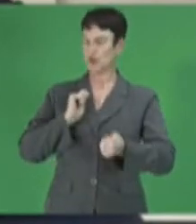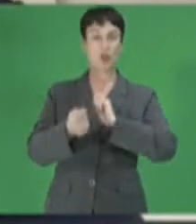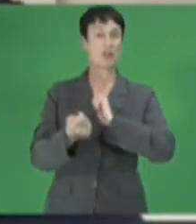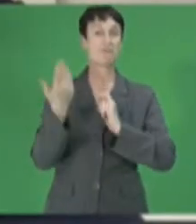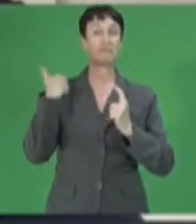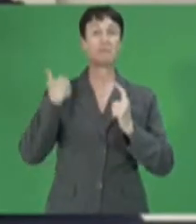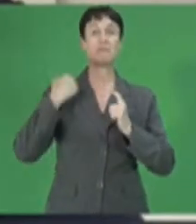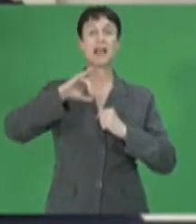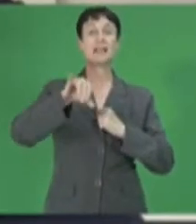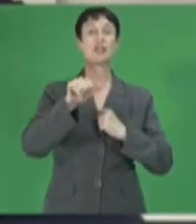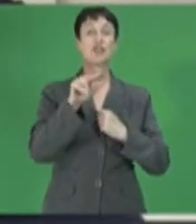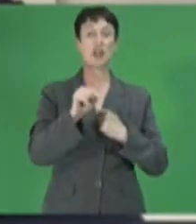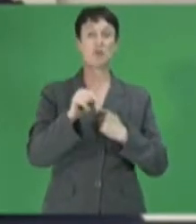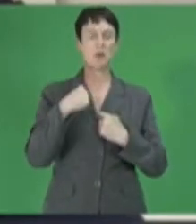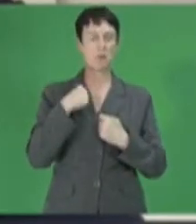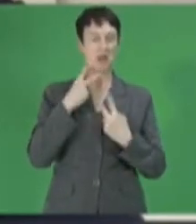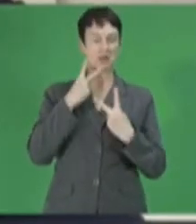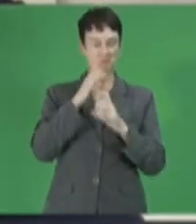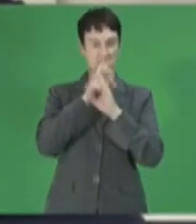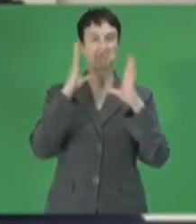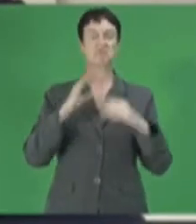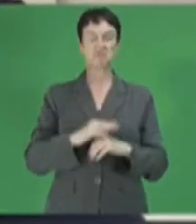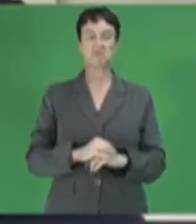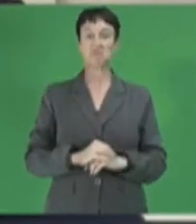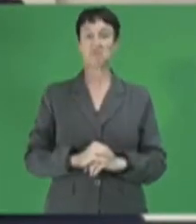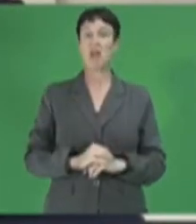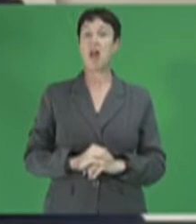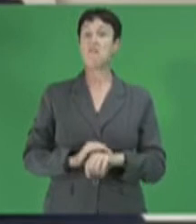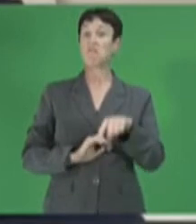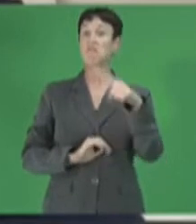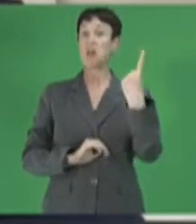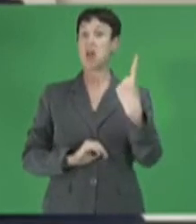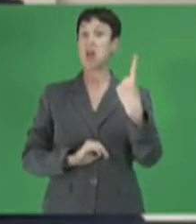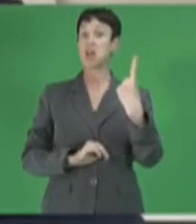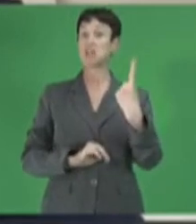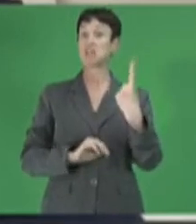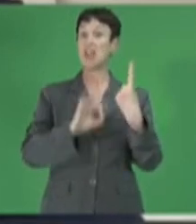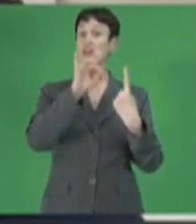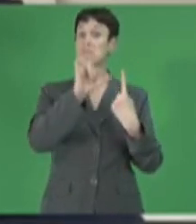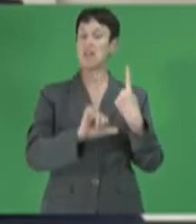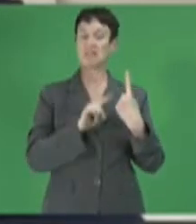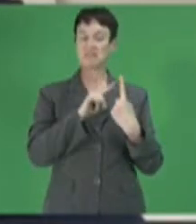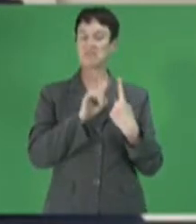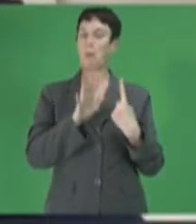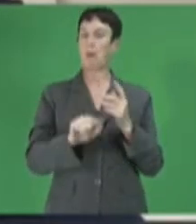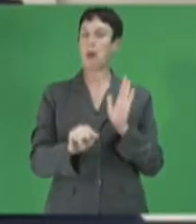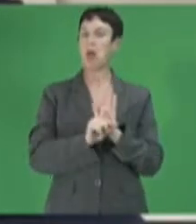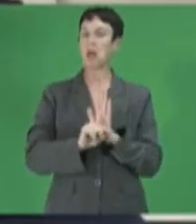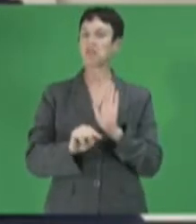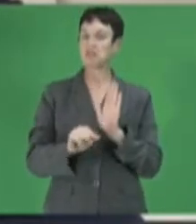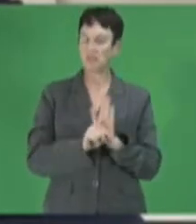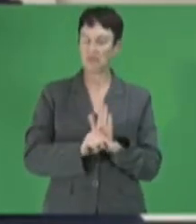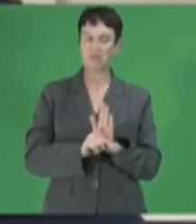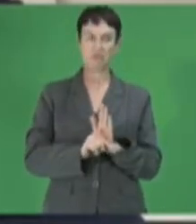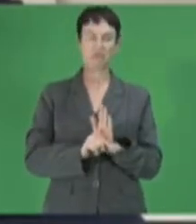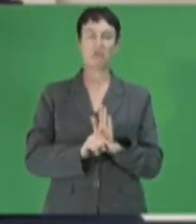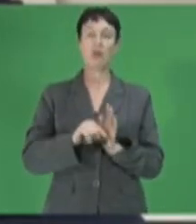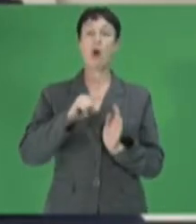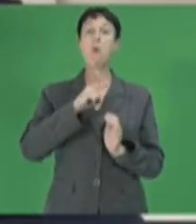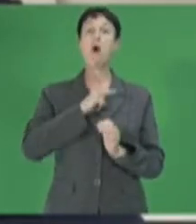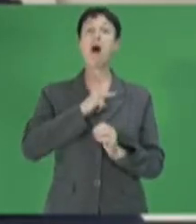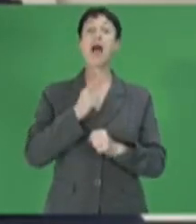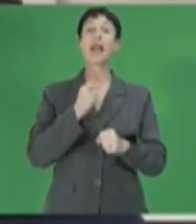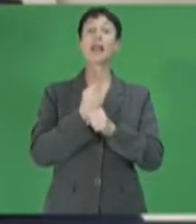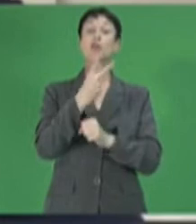we would have a slight negative first quarter outcome, in part because there was a very strong fourth quarter 2020 outcome,